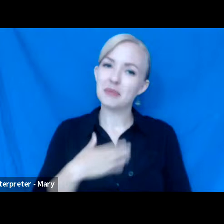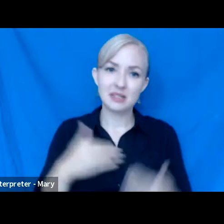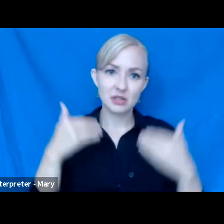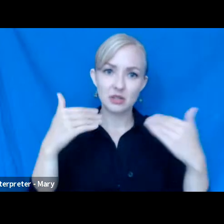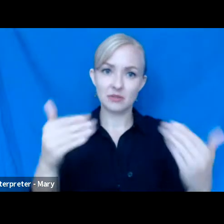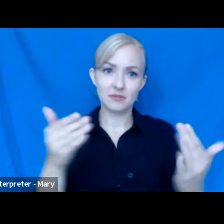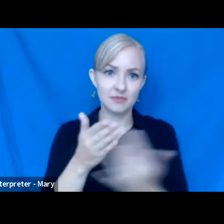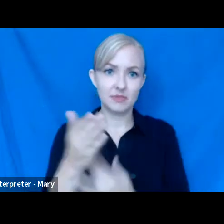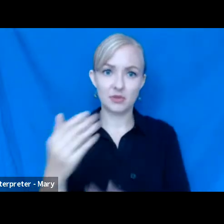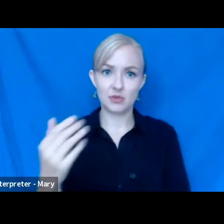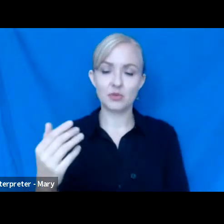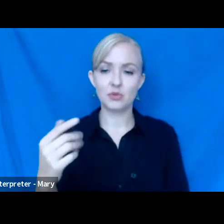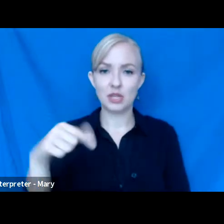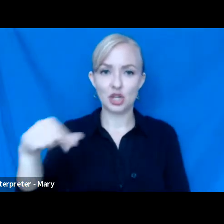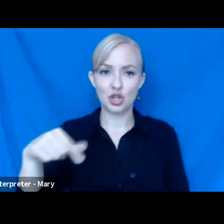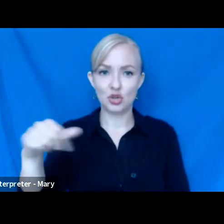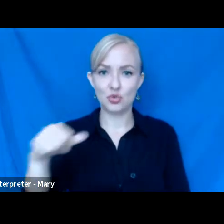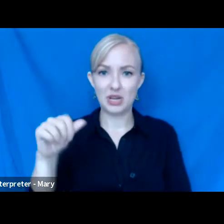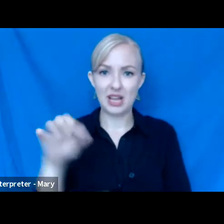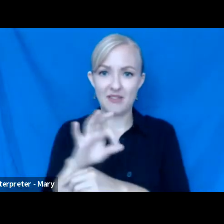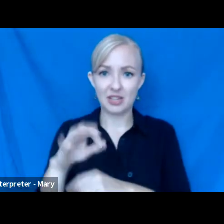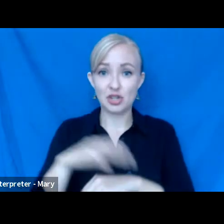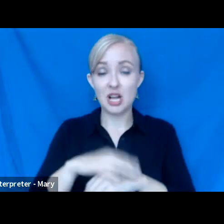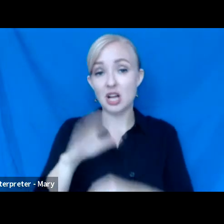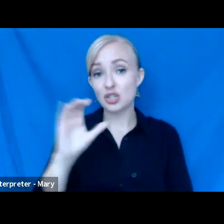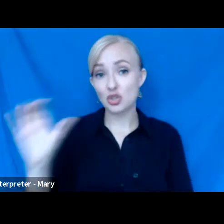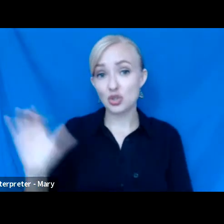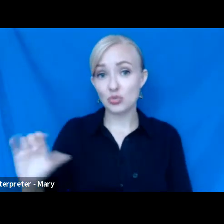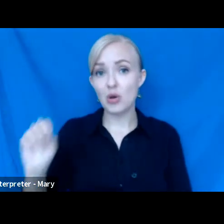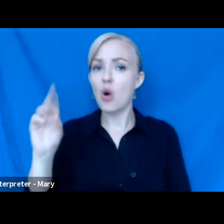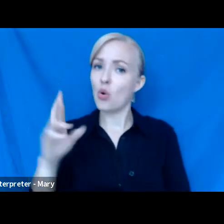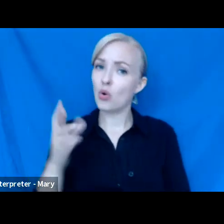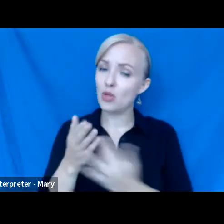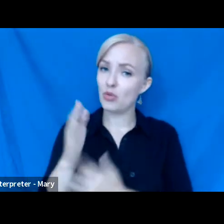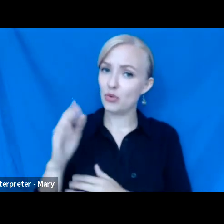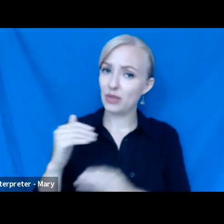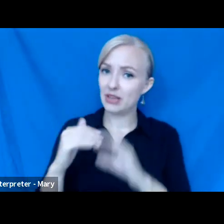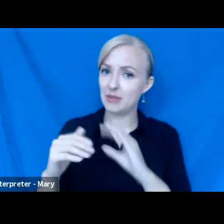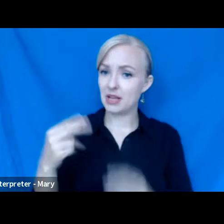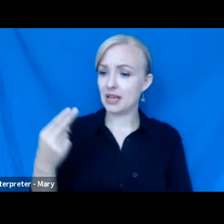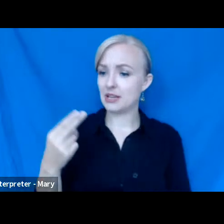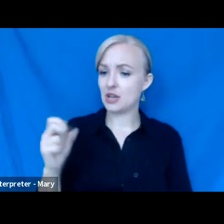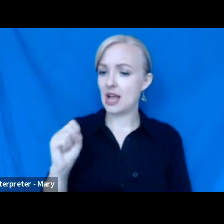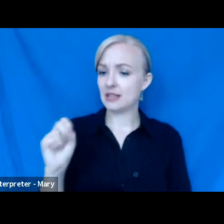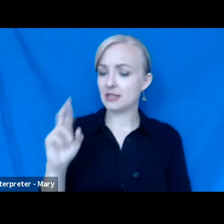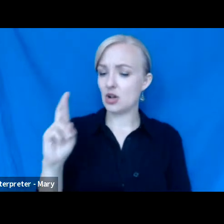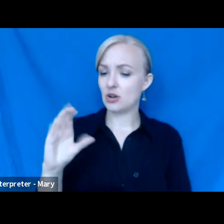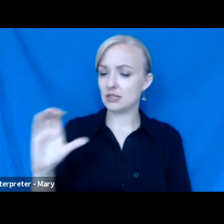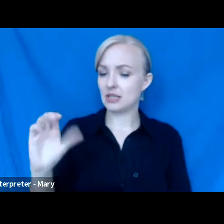the Q&A function on Zoom or through the email